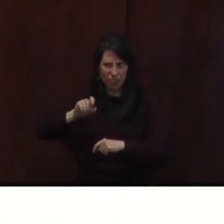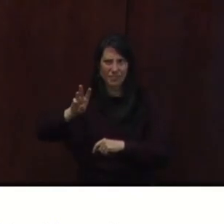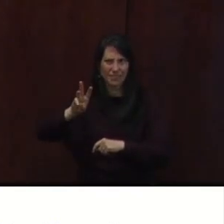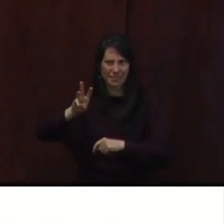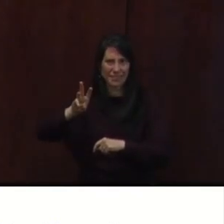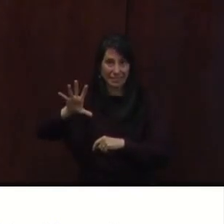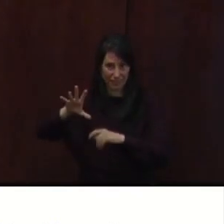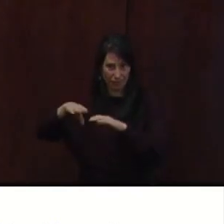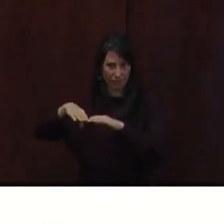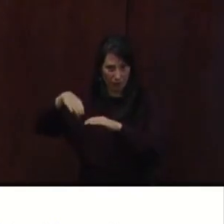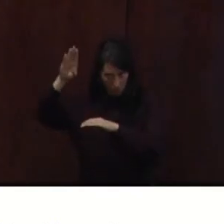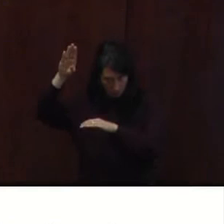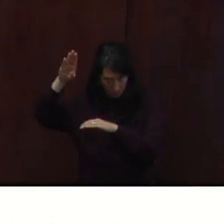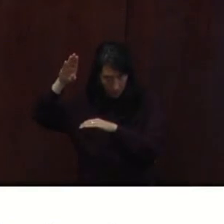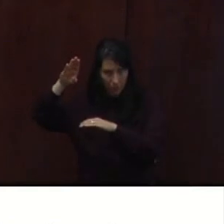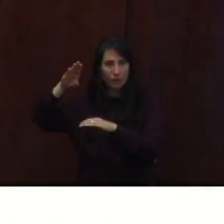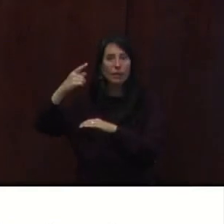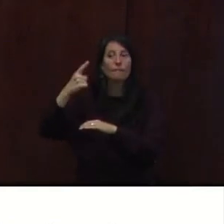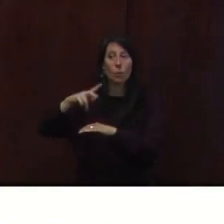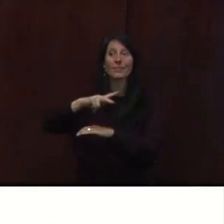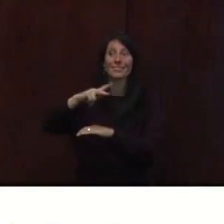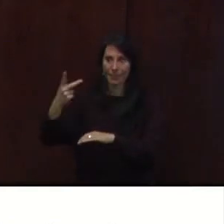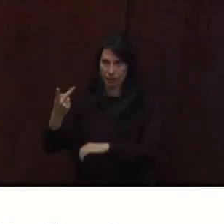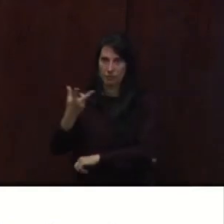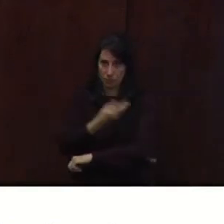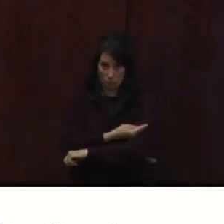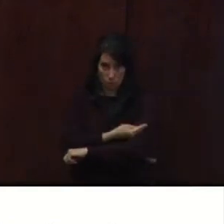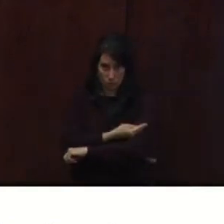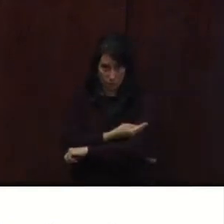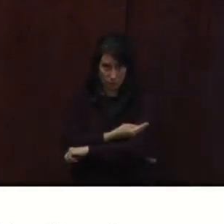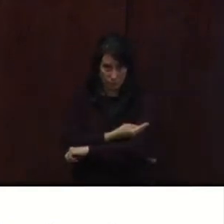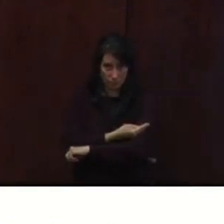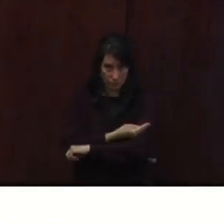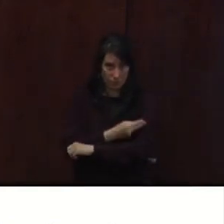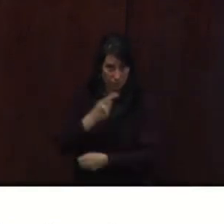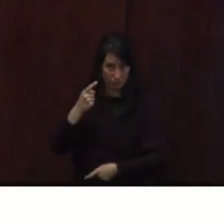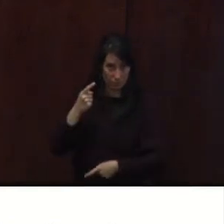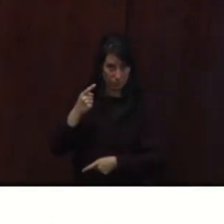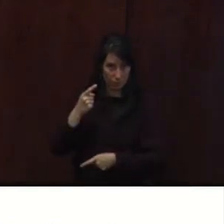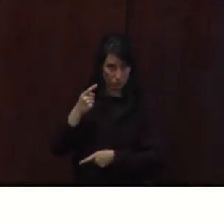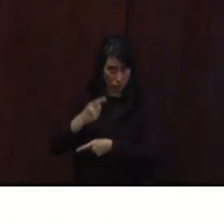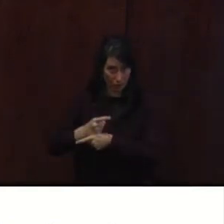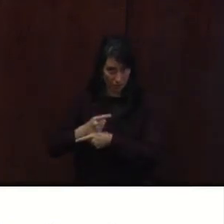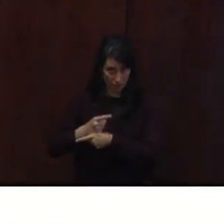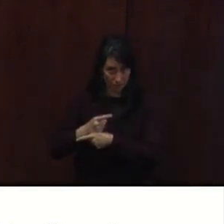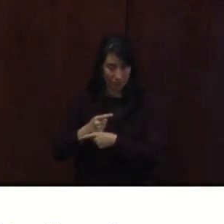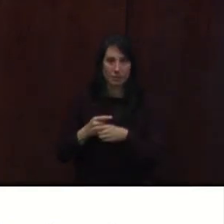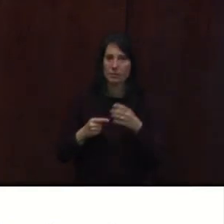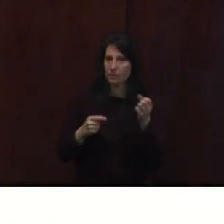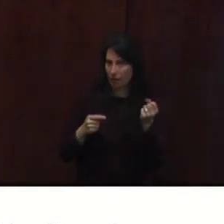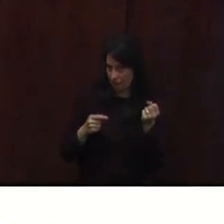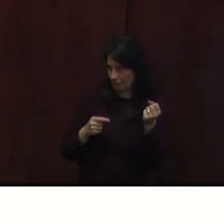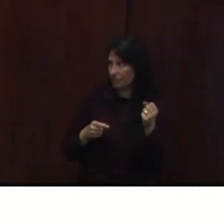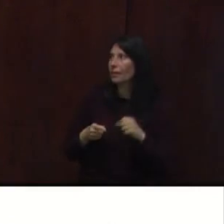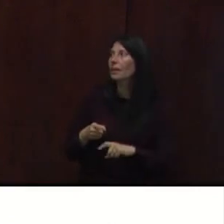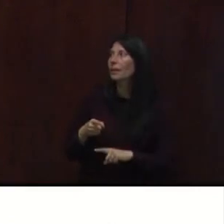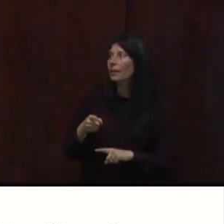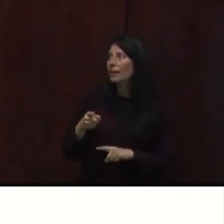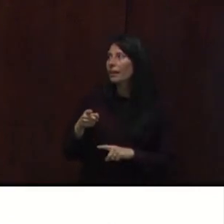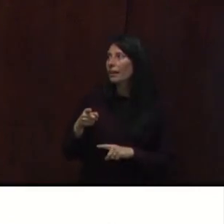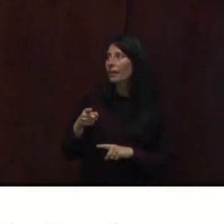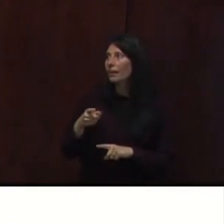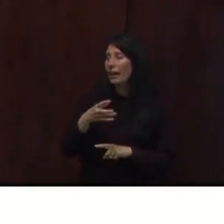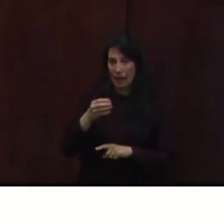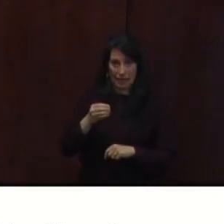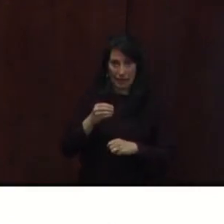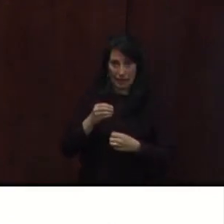plus, who've already received one vaccine to receive their second vaccine. So we'll have a dedicated second vaccination site, and AB Tech